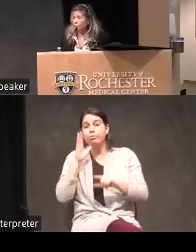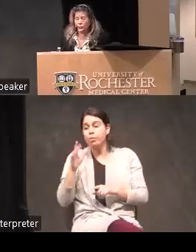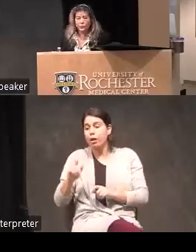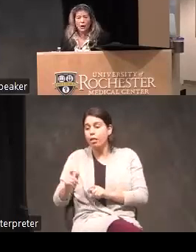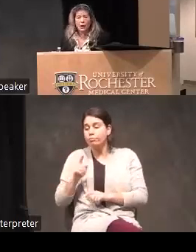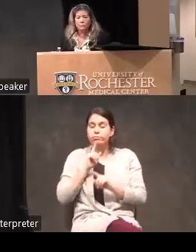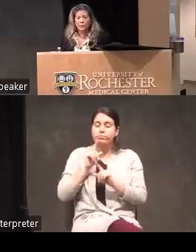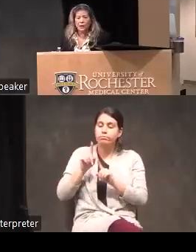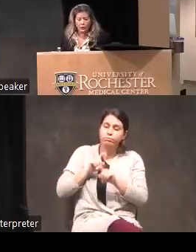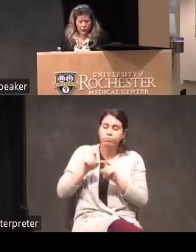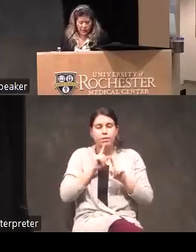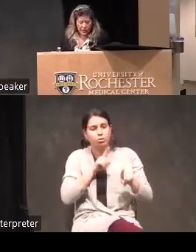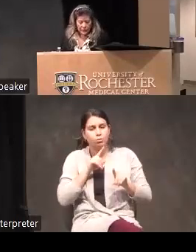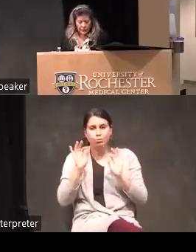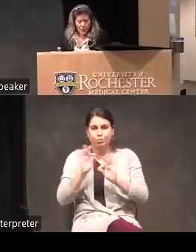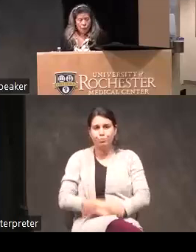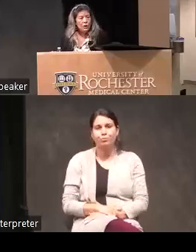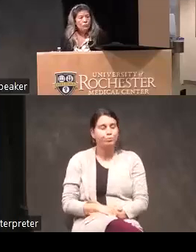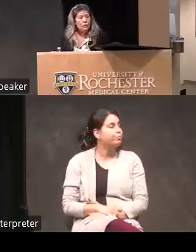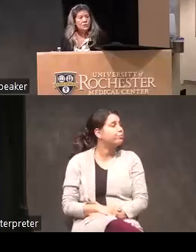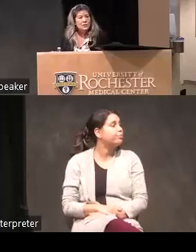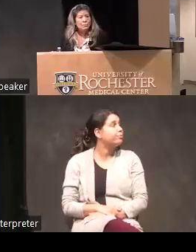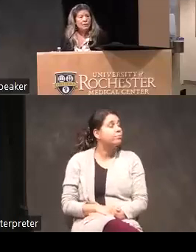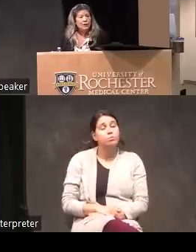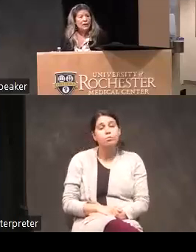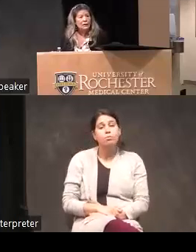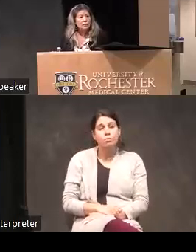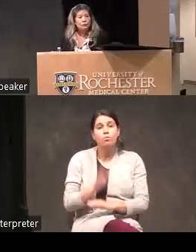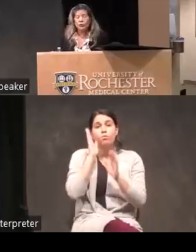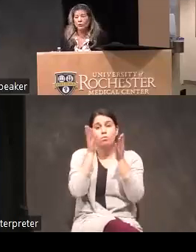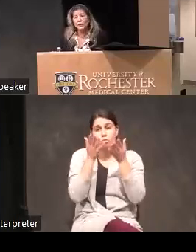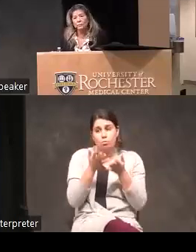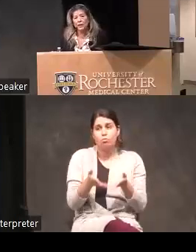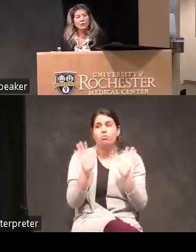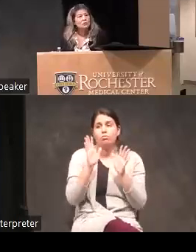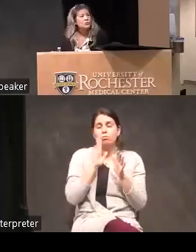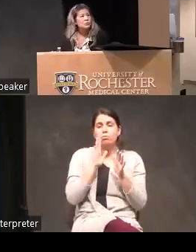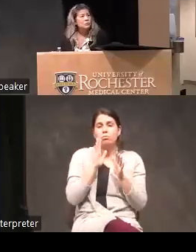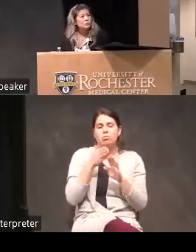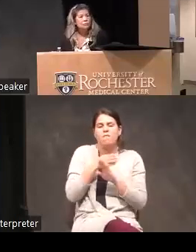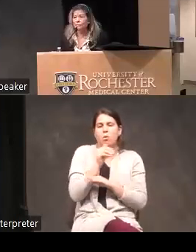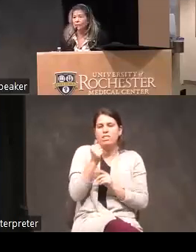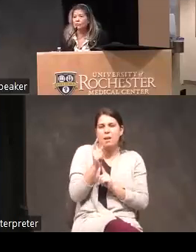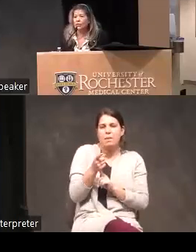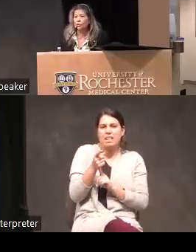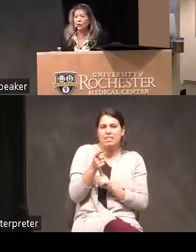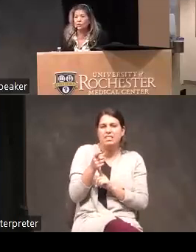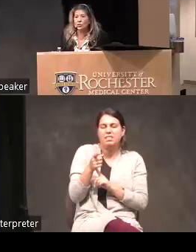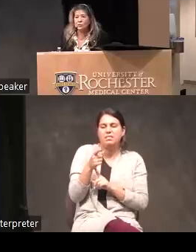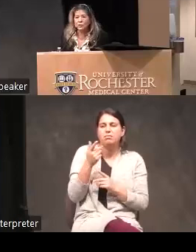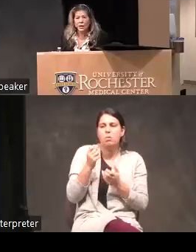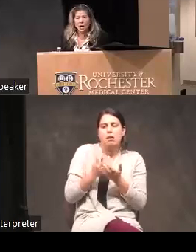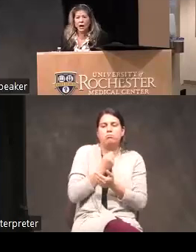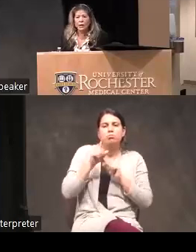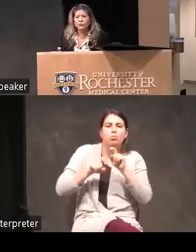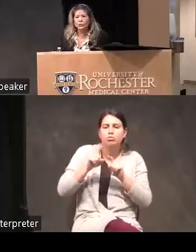they come through. I'll be monitoring that. We will stop at the end for 10 minutes to answer any